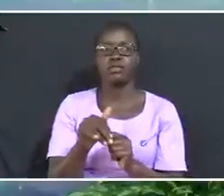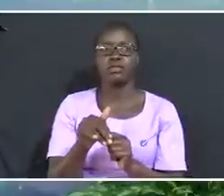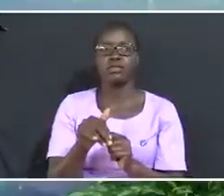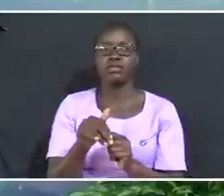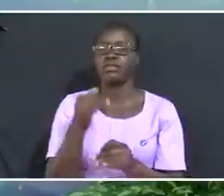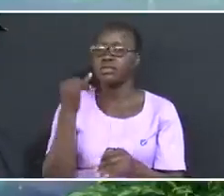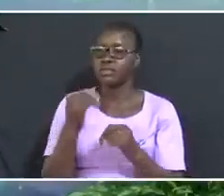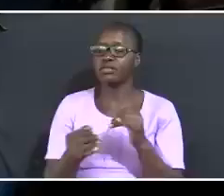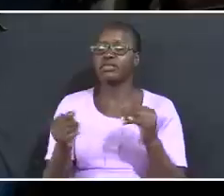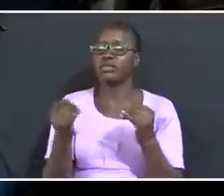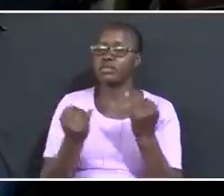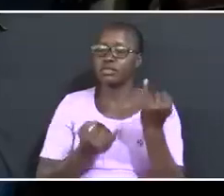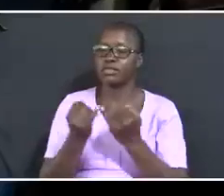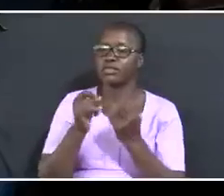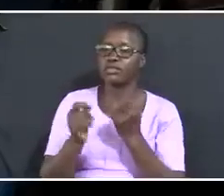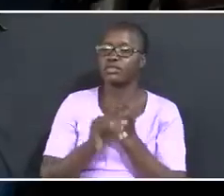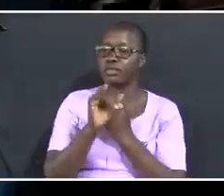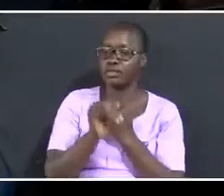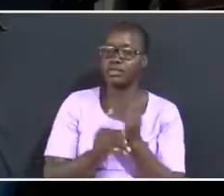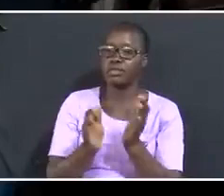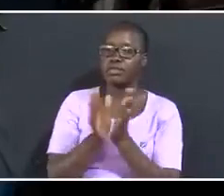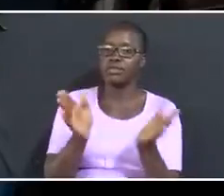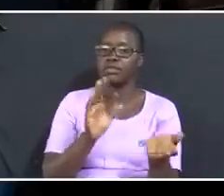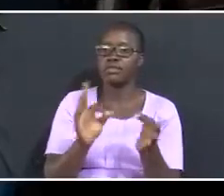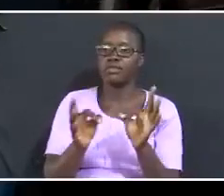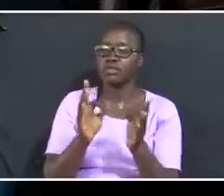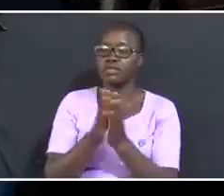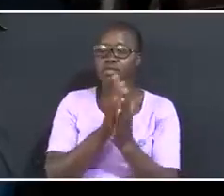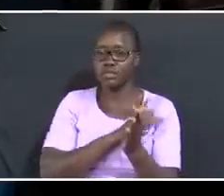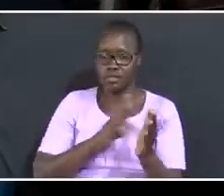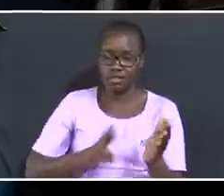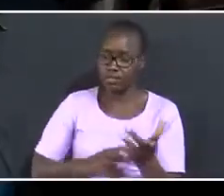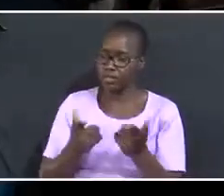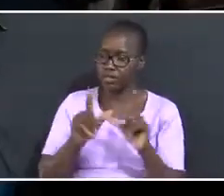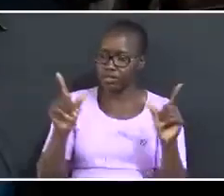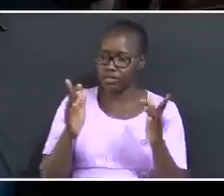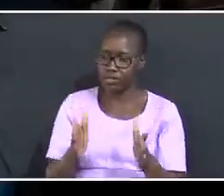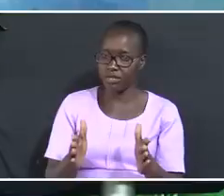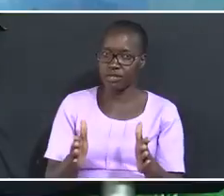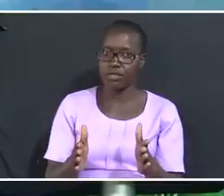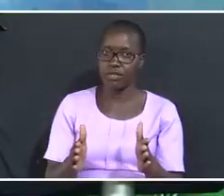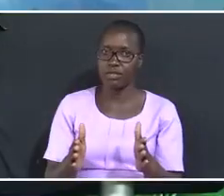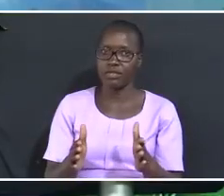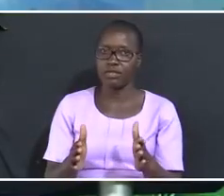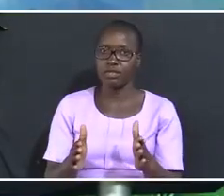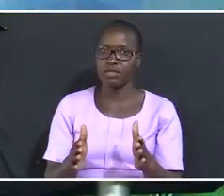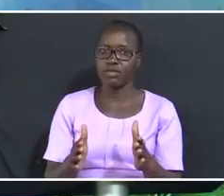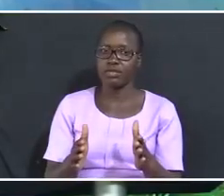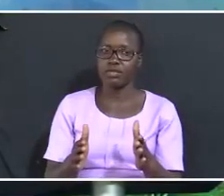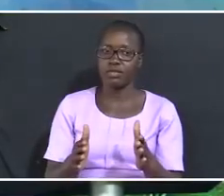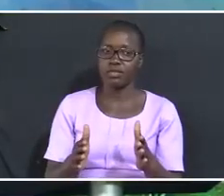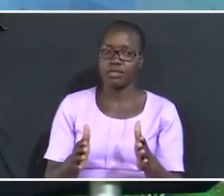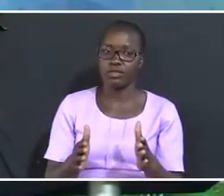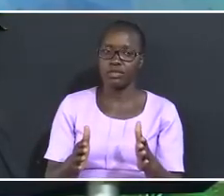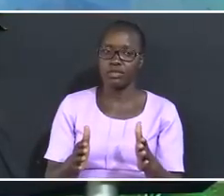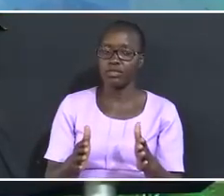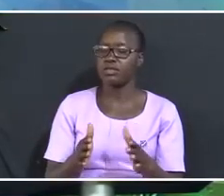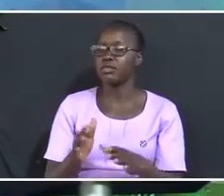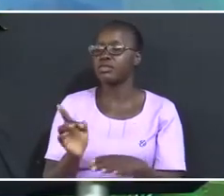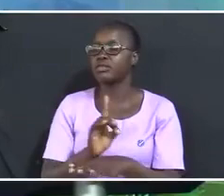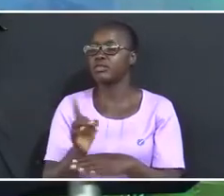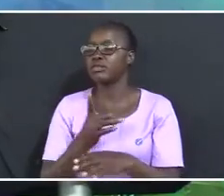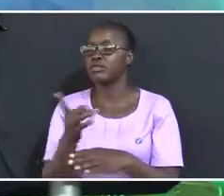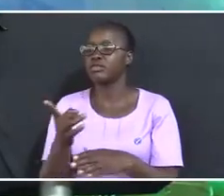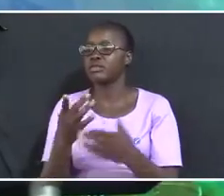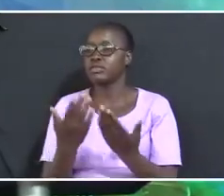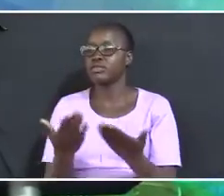of January is public affairs and religious liberty in this church. When those